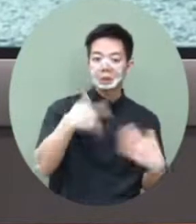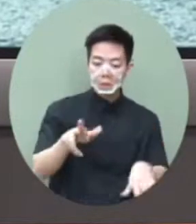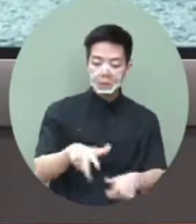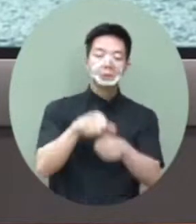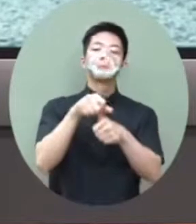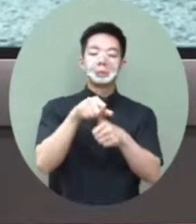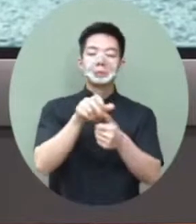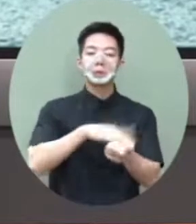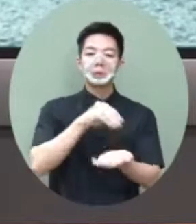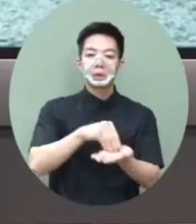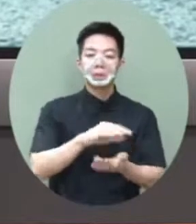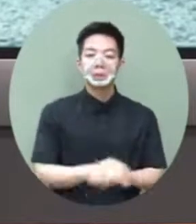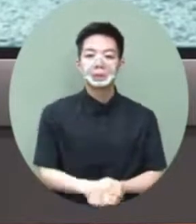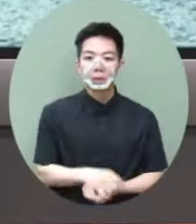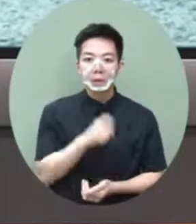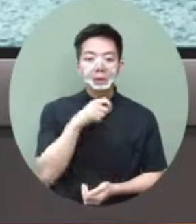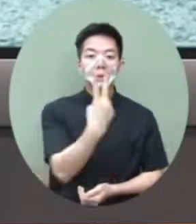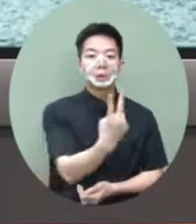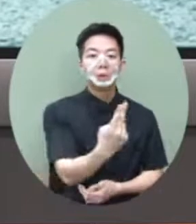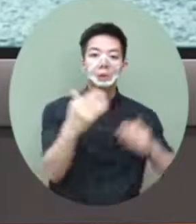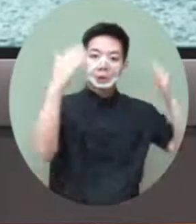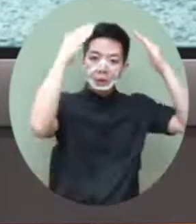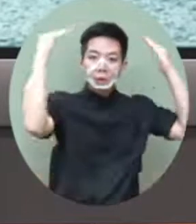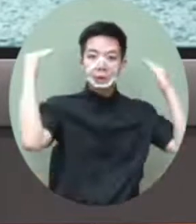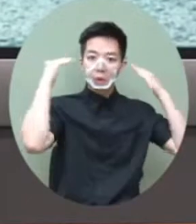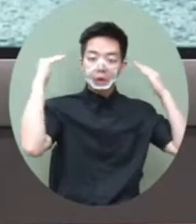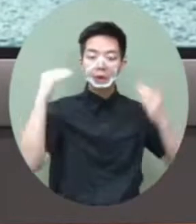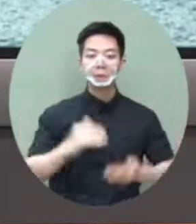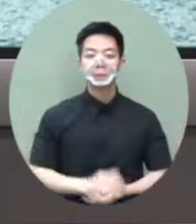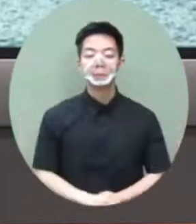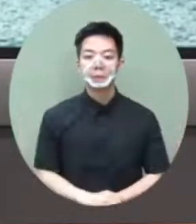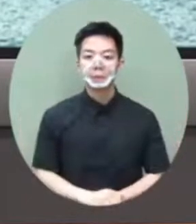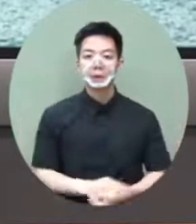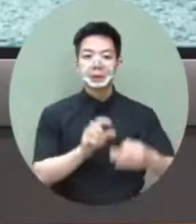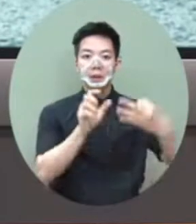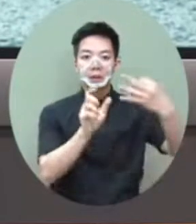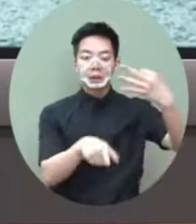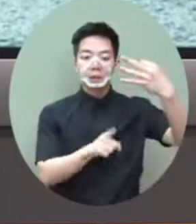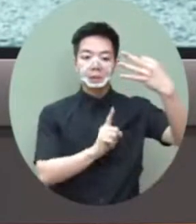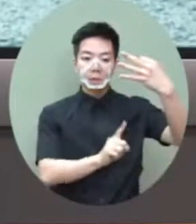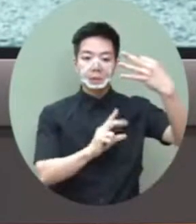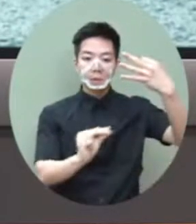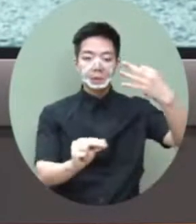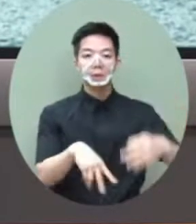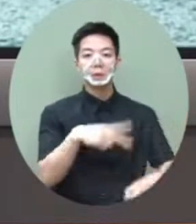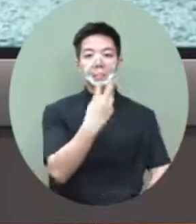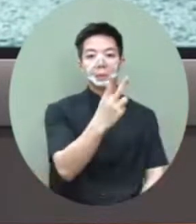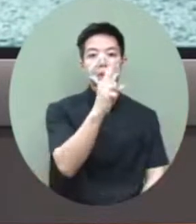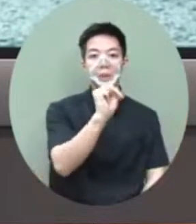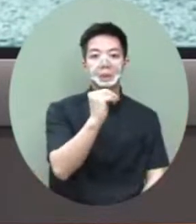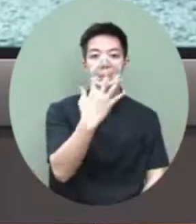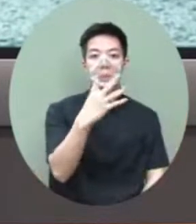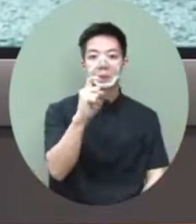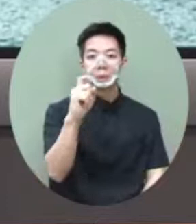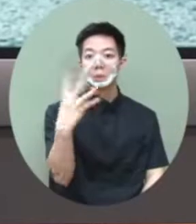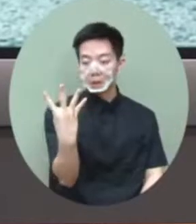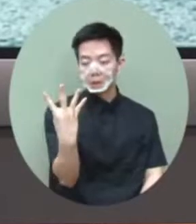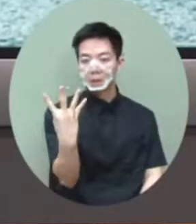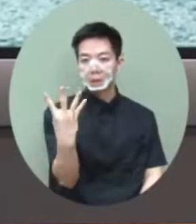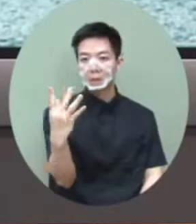picked up on the same day when these people arrived in Hong Kong, two from Vietnam arriving on the 27th of